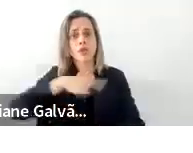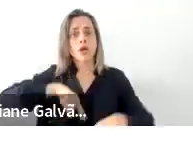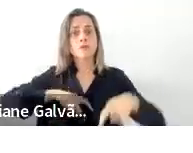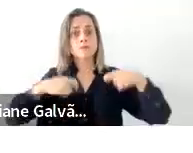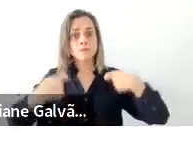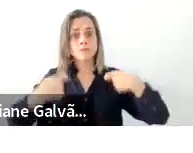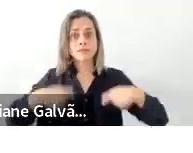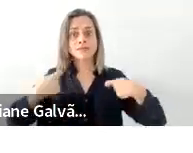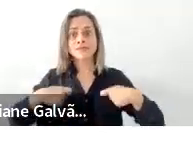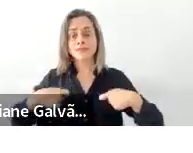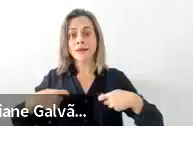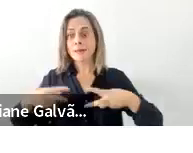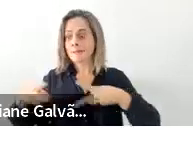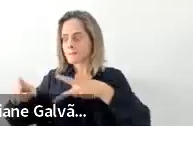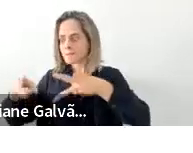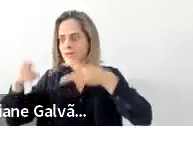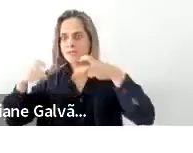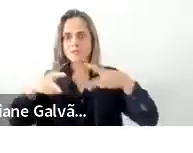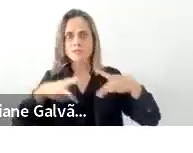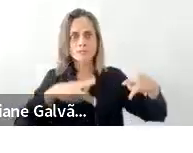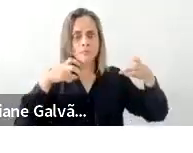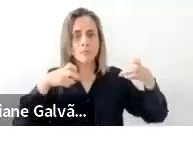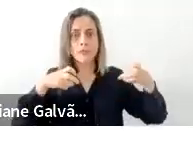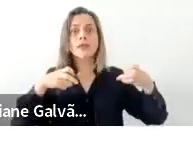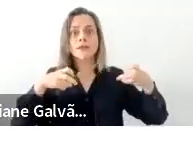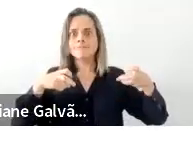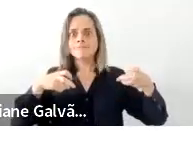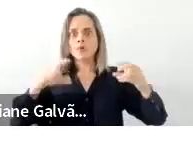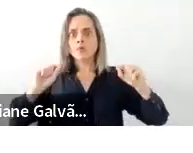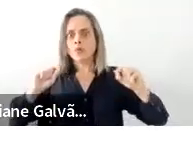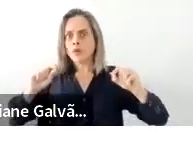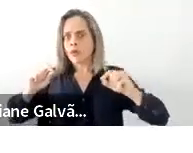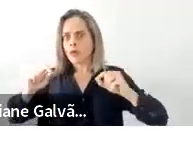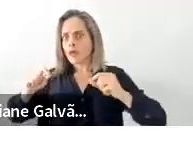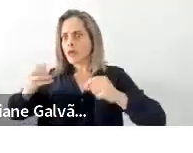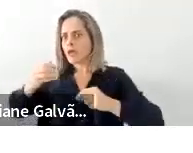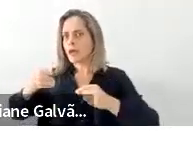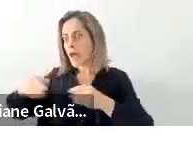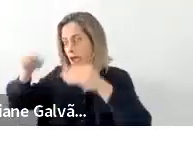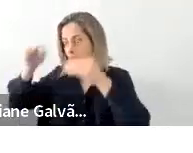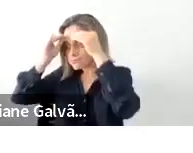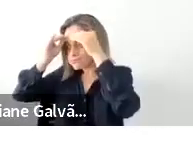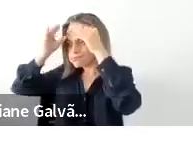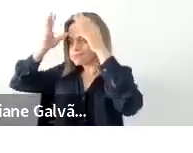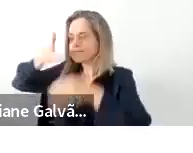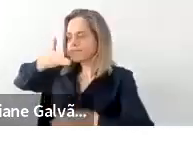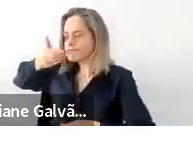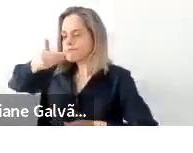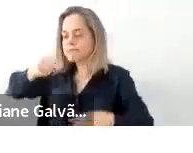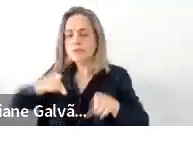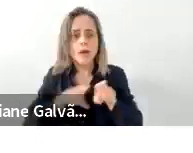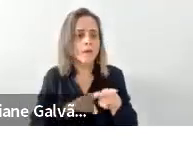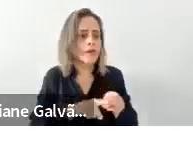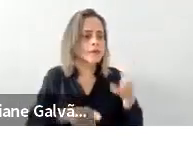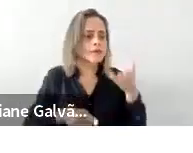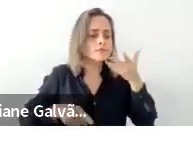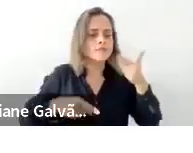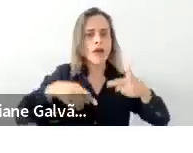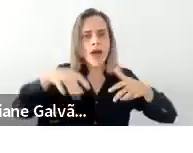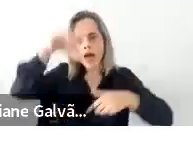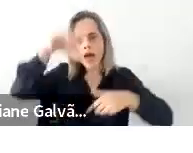And so, my friends, I think that what we are doing today and in the seminars to follow, I think is part of that